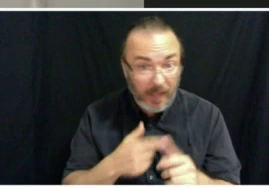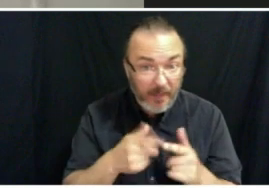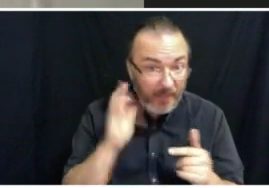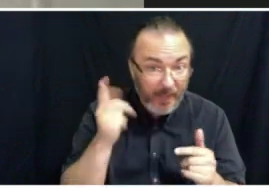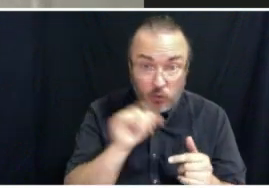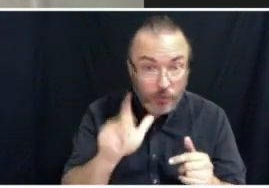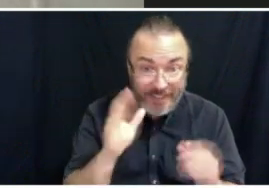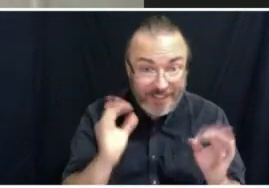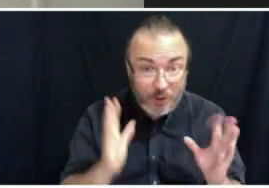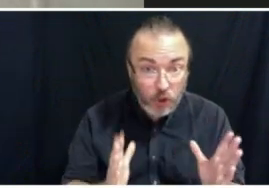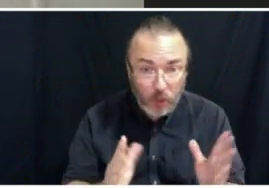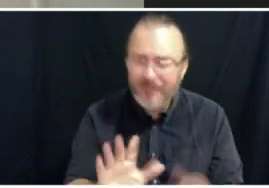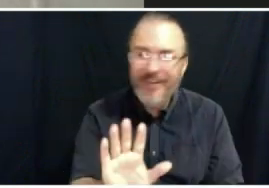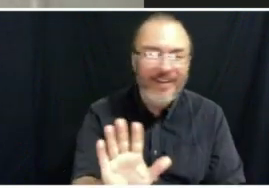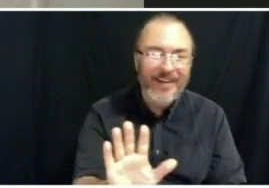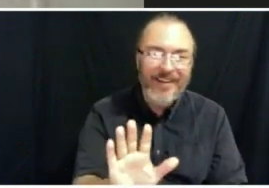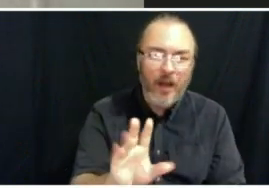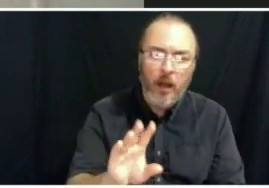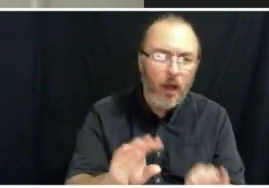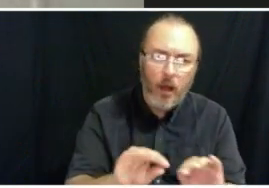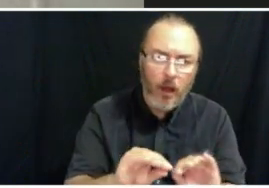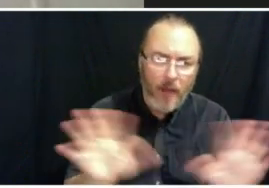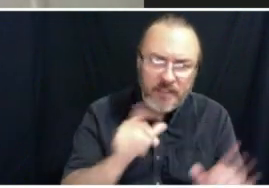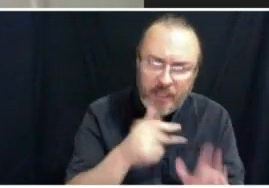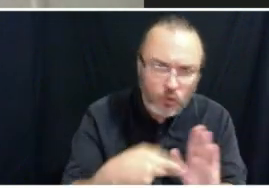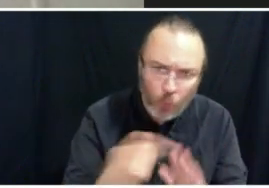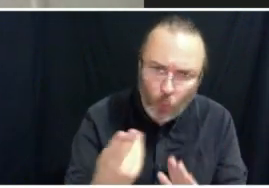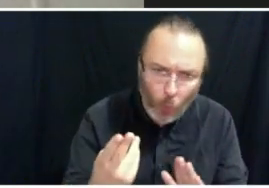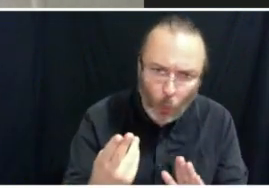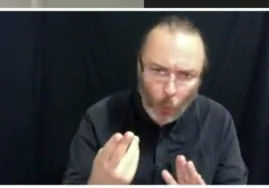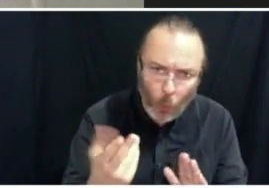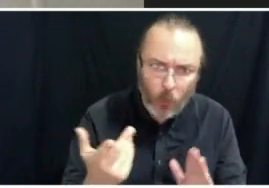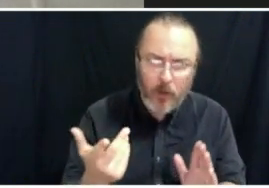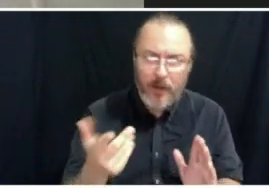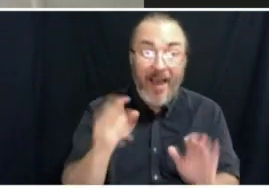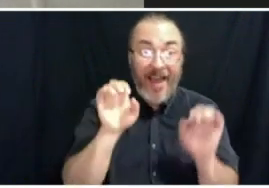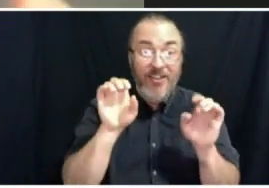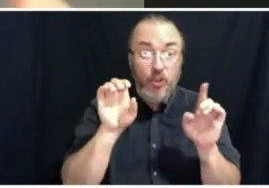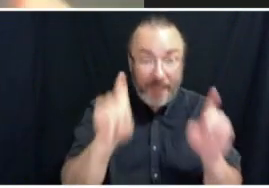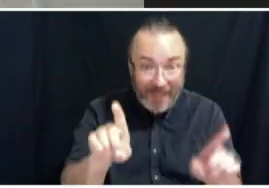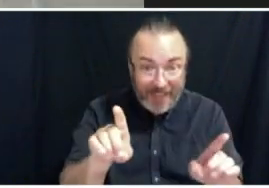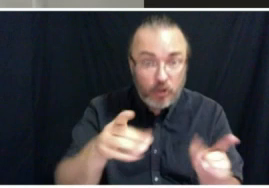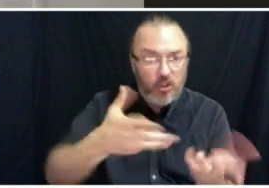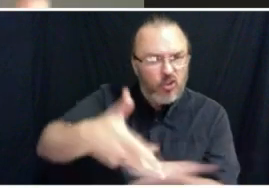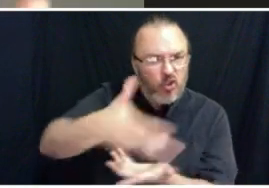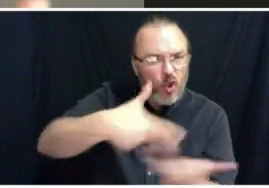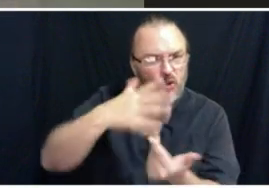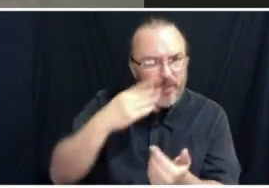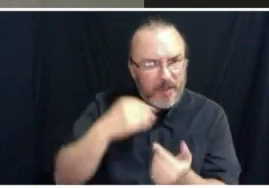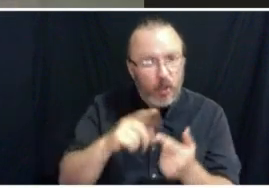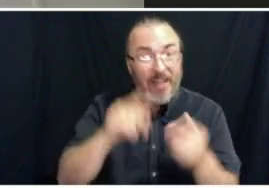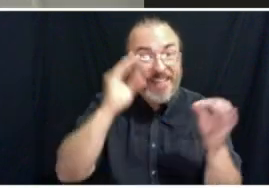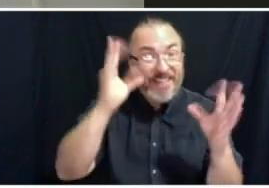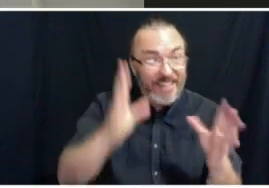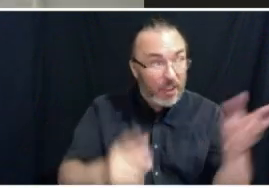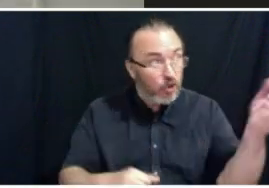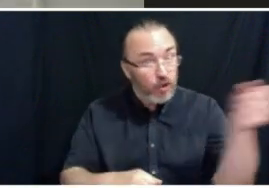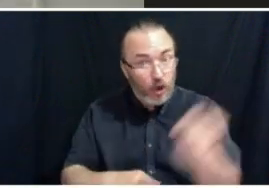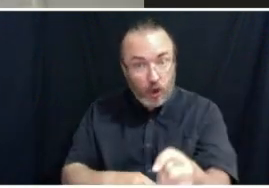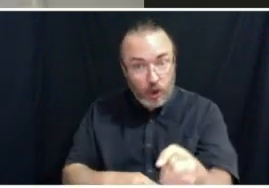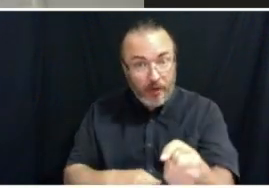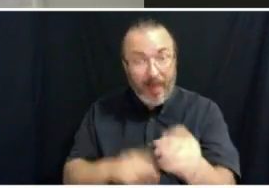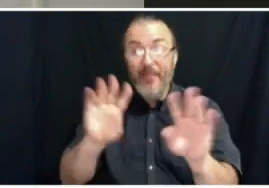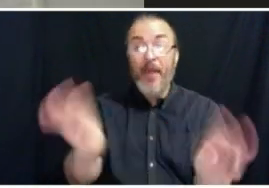very clear that that's not true, right? That education is a social experience. Teachers, I mean, the magic of learning comes from